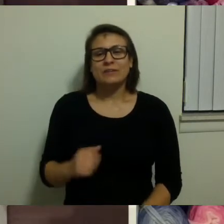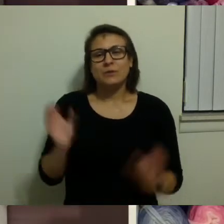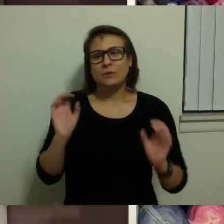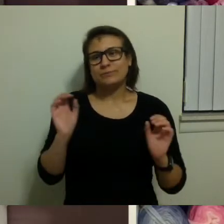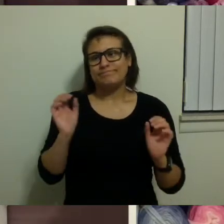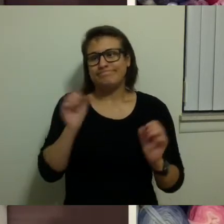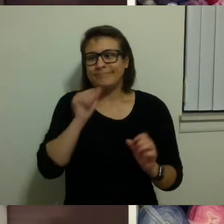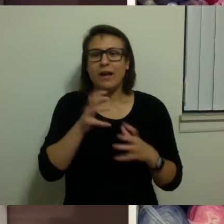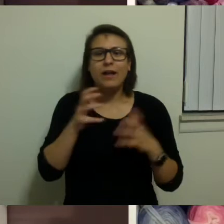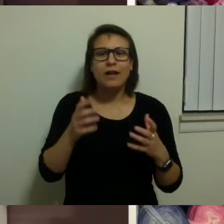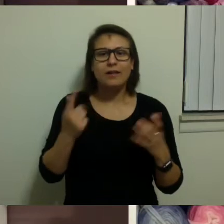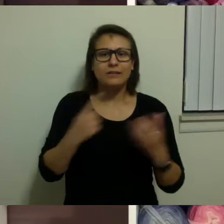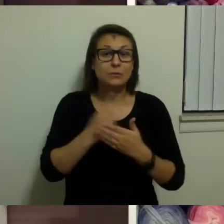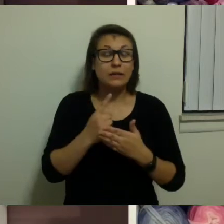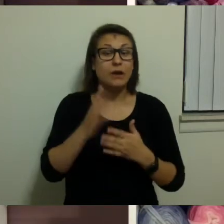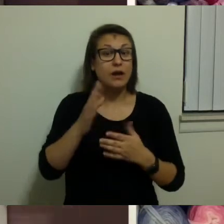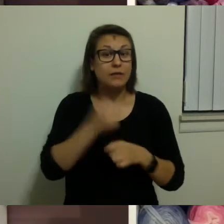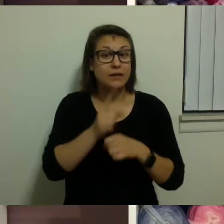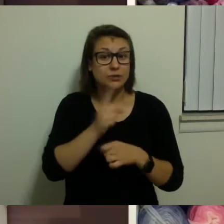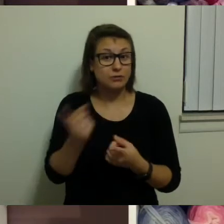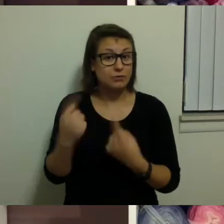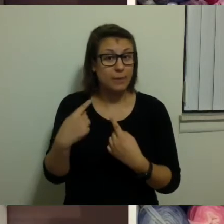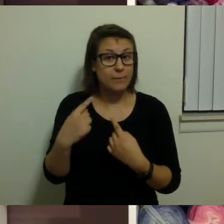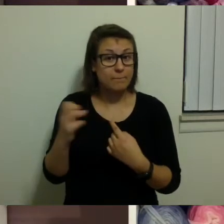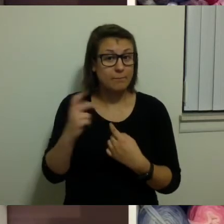this week, except make sure you tune in next week.